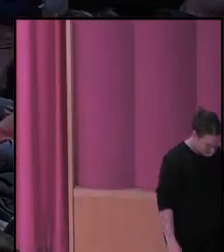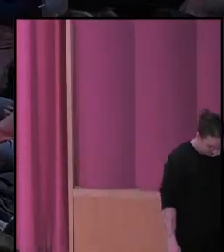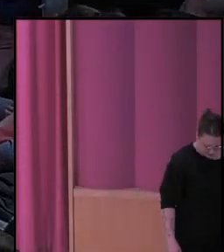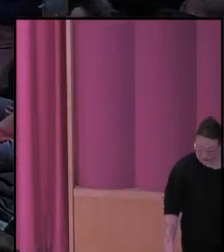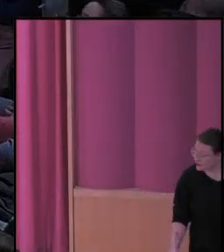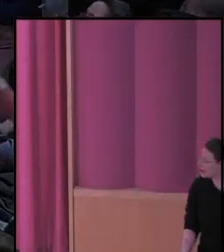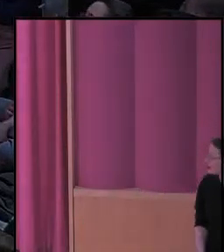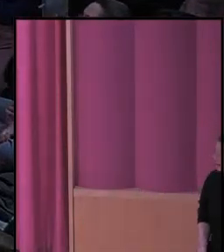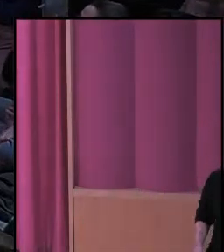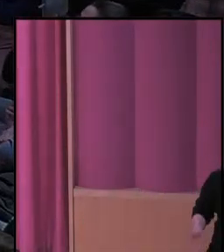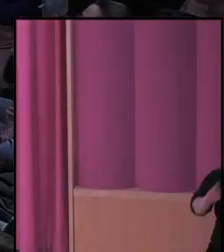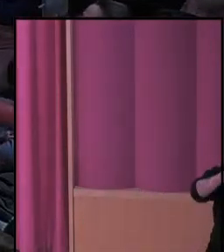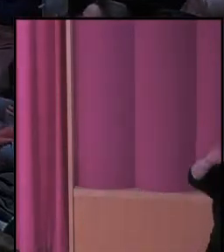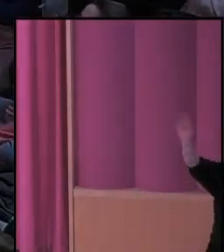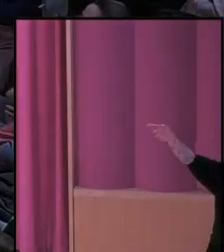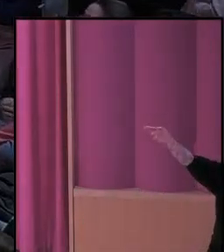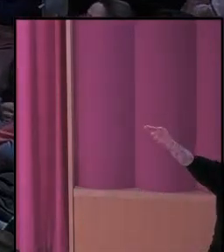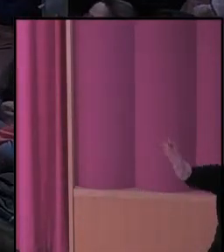Are you ready?